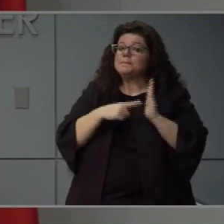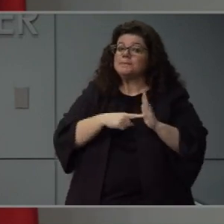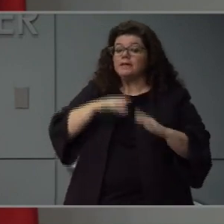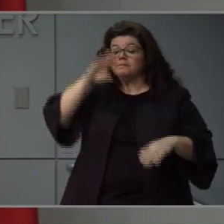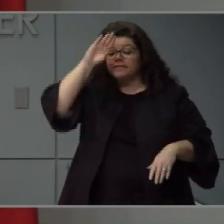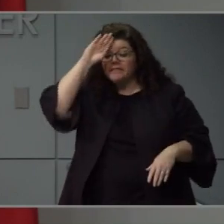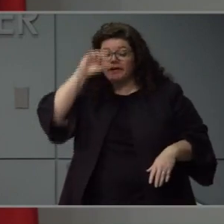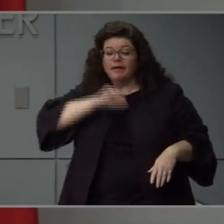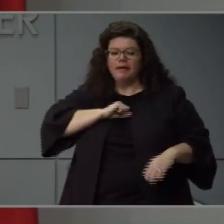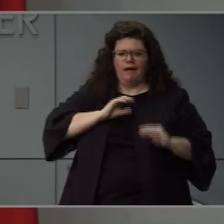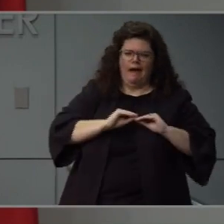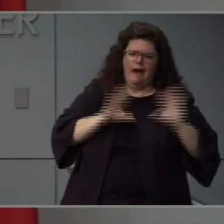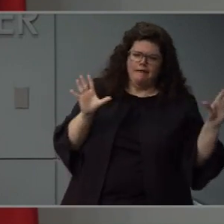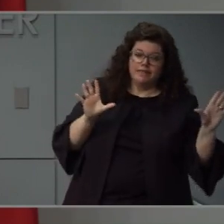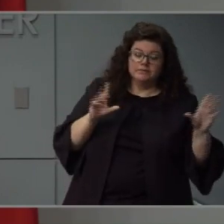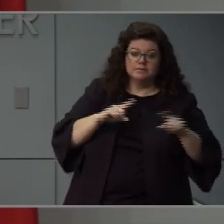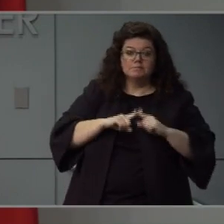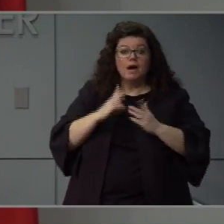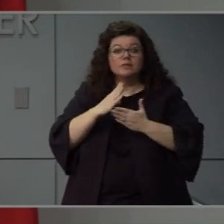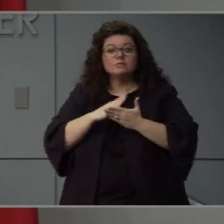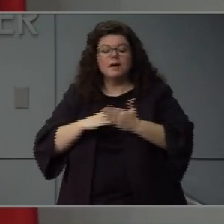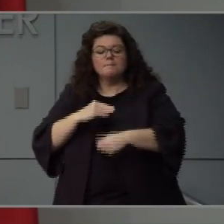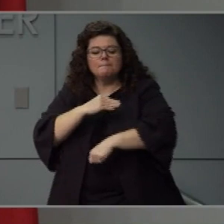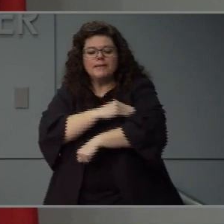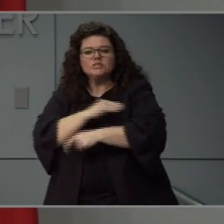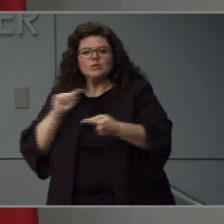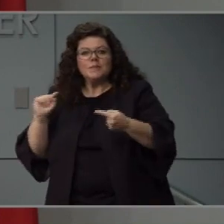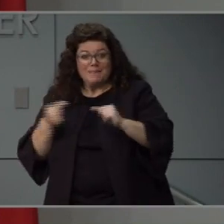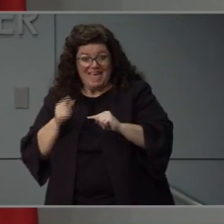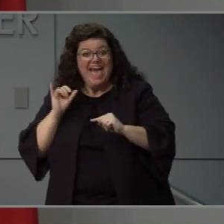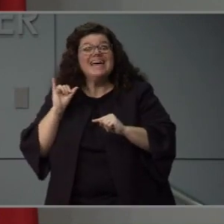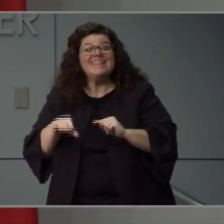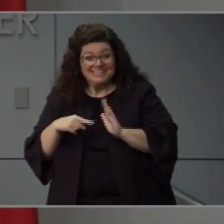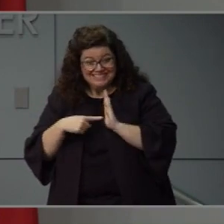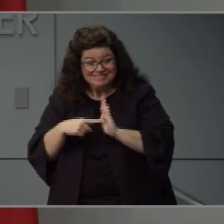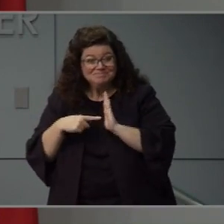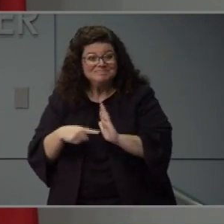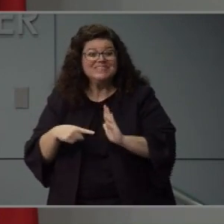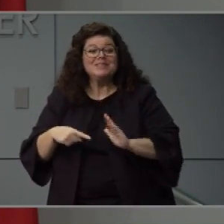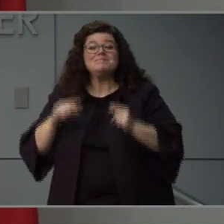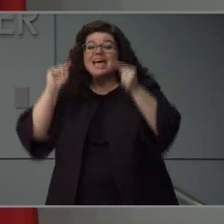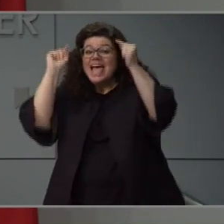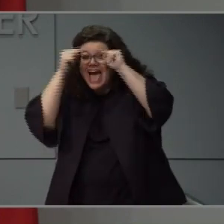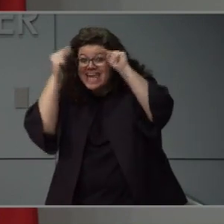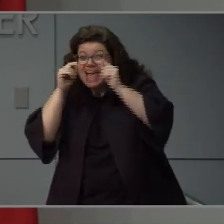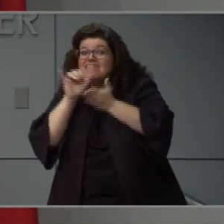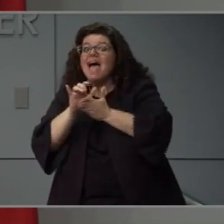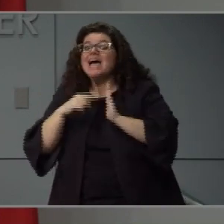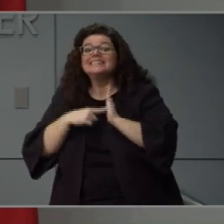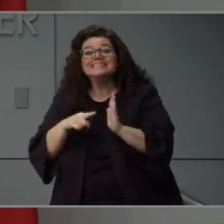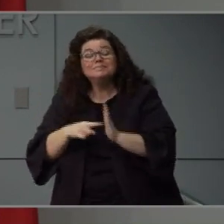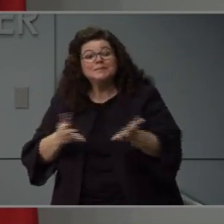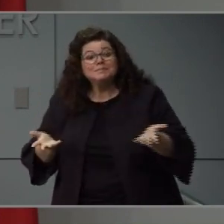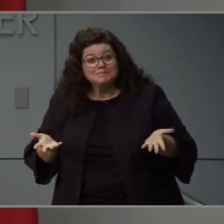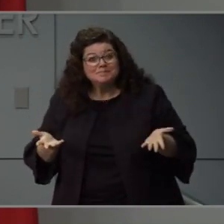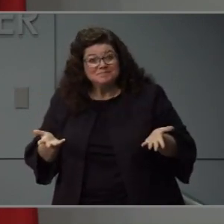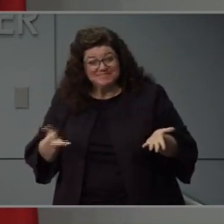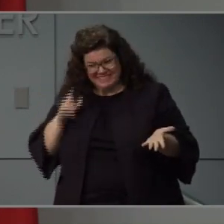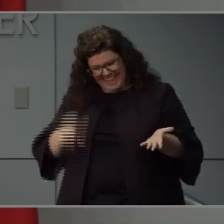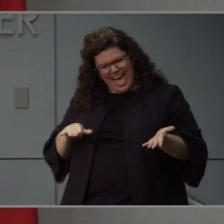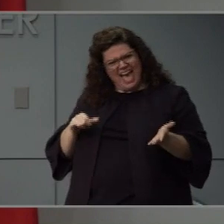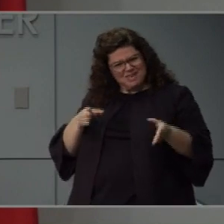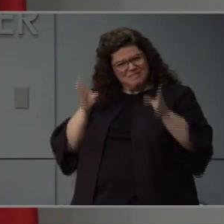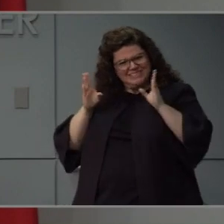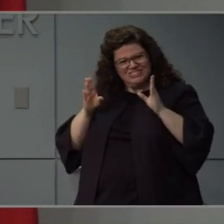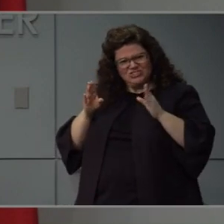pain. So we want folks to put some of those pieces together. Someone may be presenting without a fever, but maybe